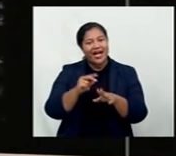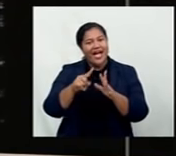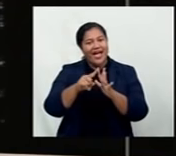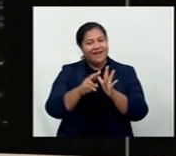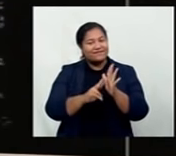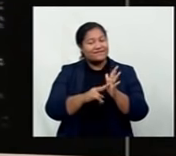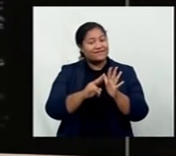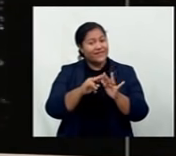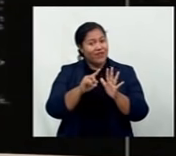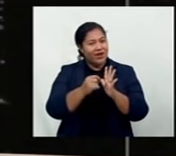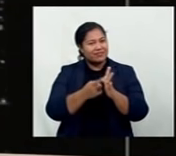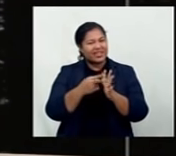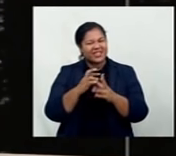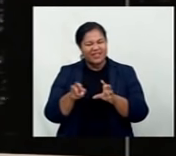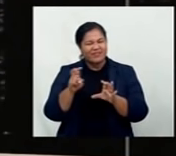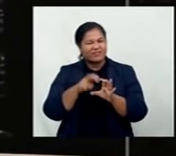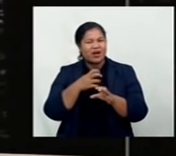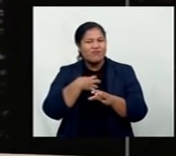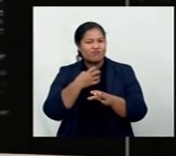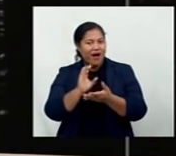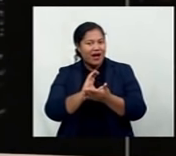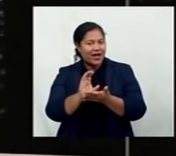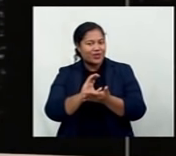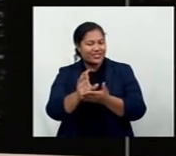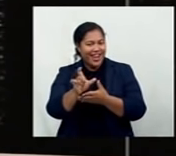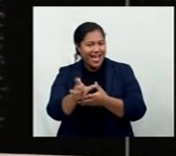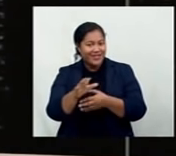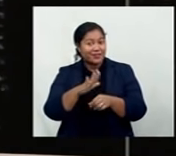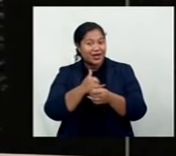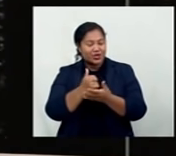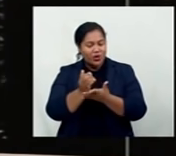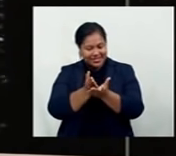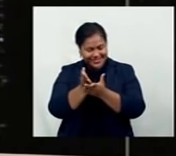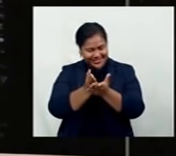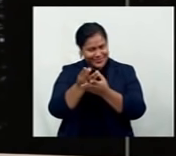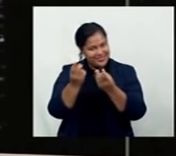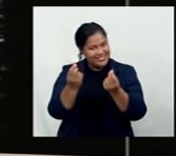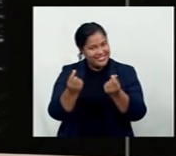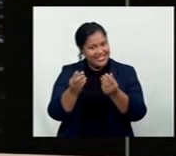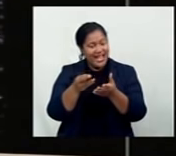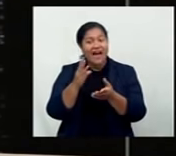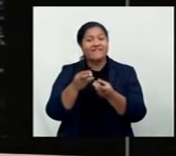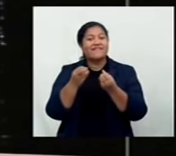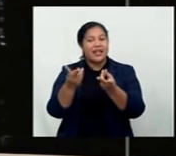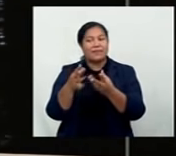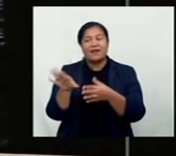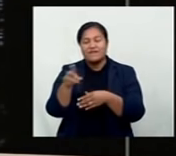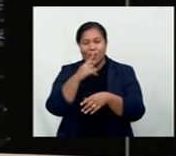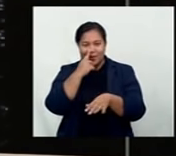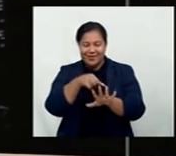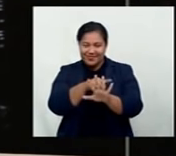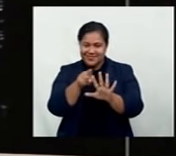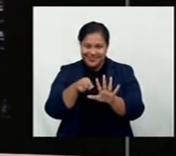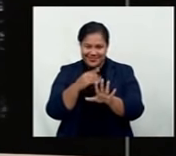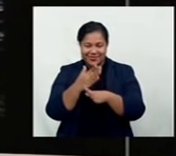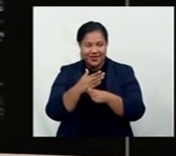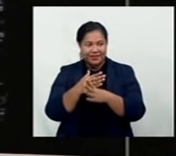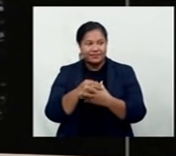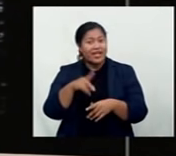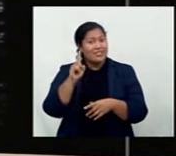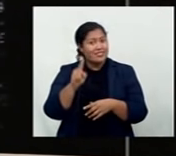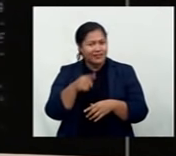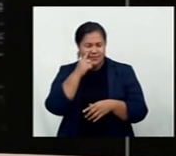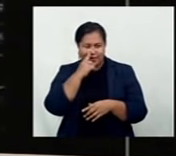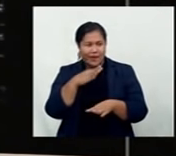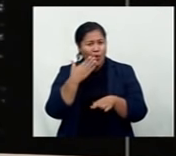says they have recruited an in-house counsellor so that services are easily available to frontline workers. Thousands have been working